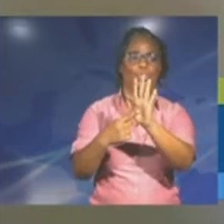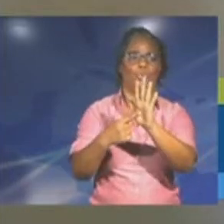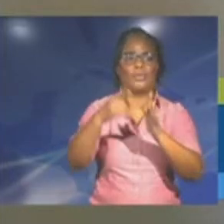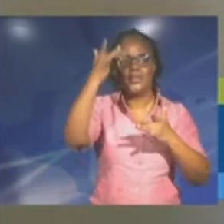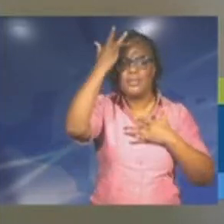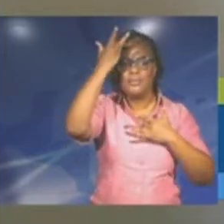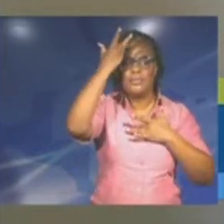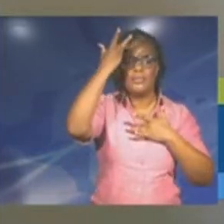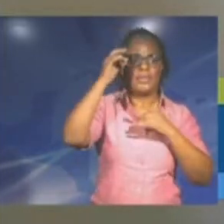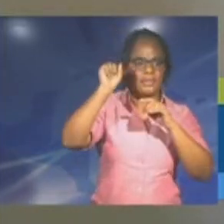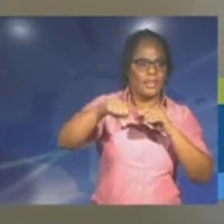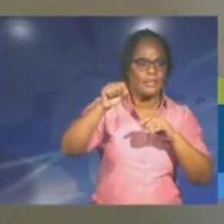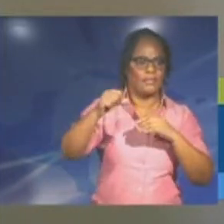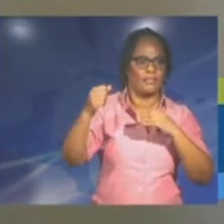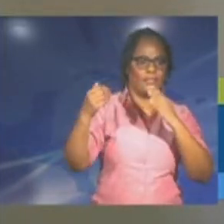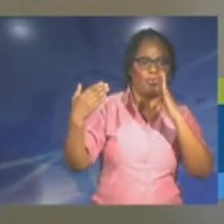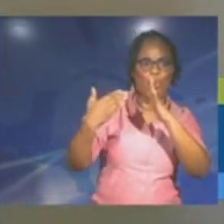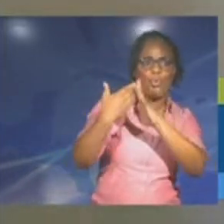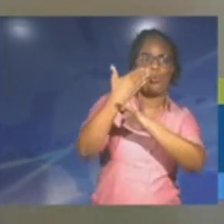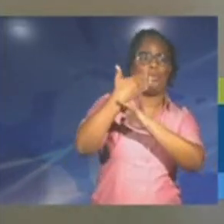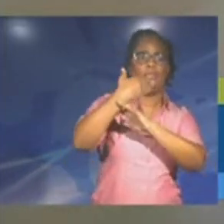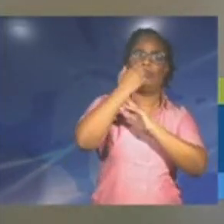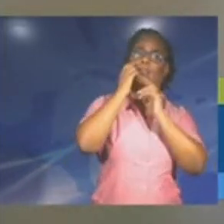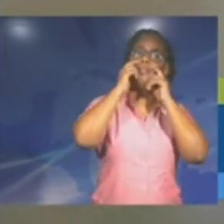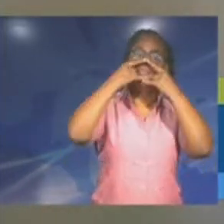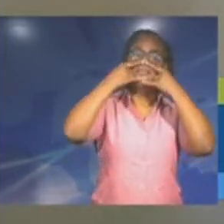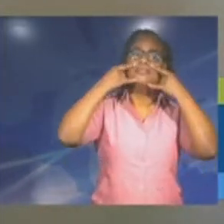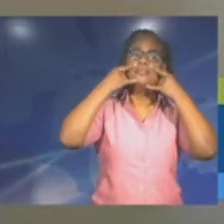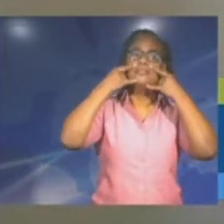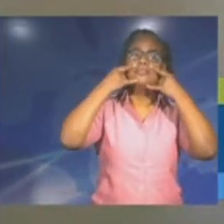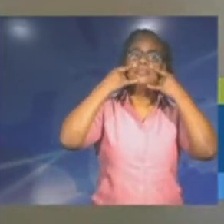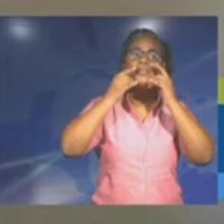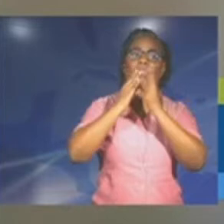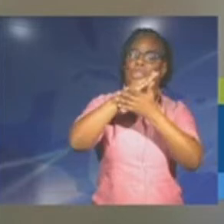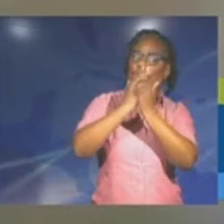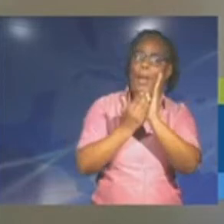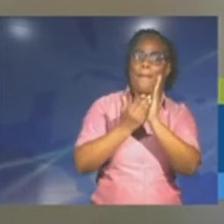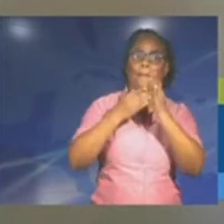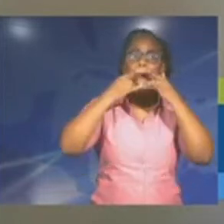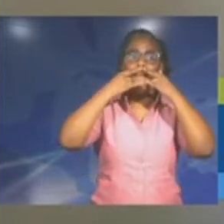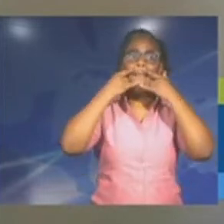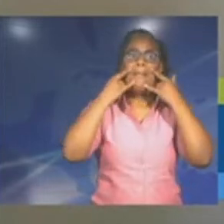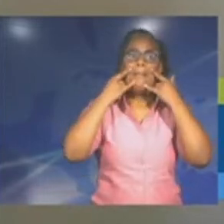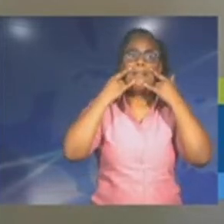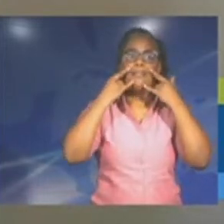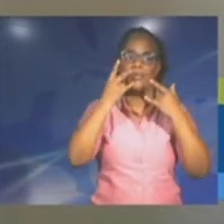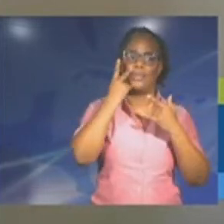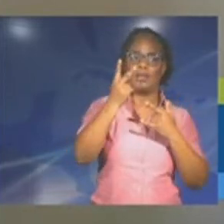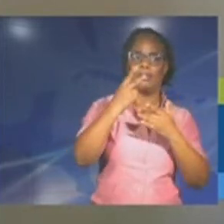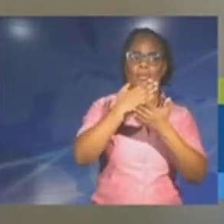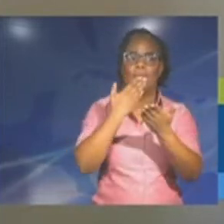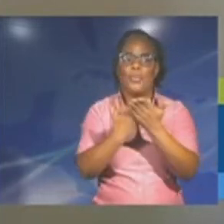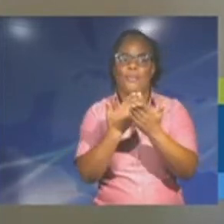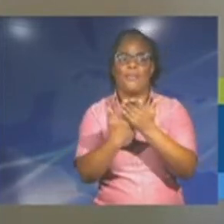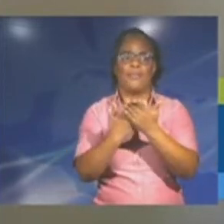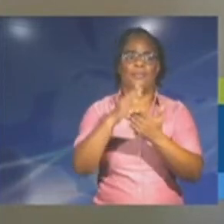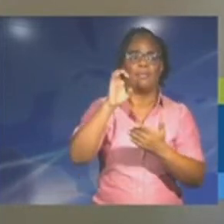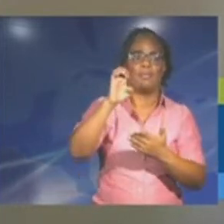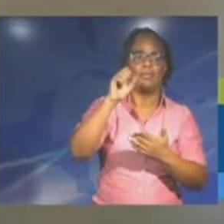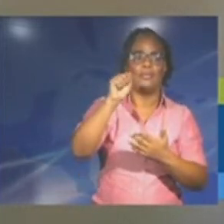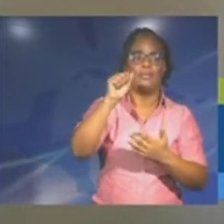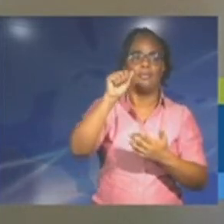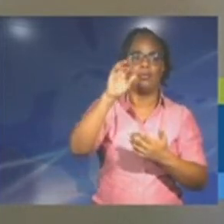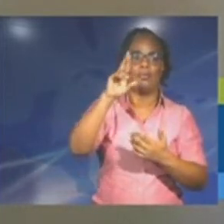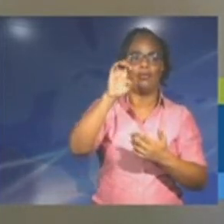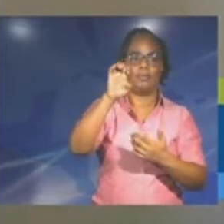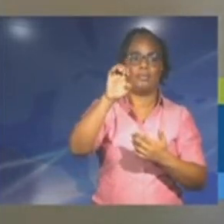types of masks. And there's evidence of bacterial pneumonia,